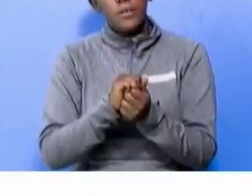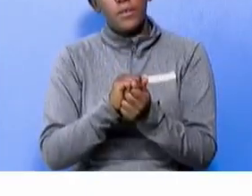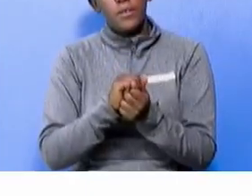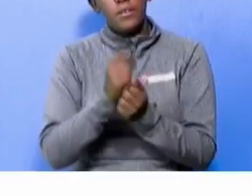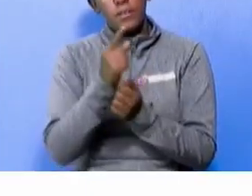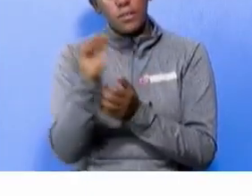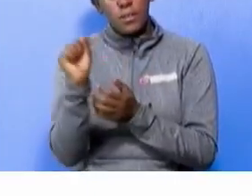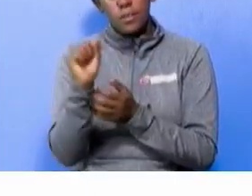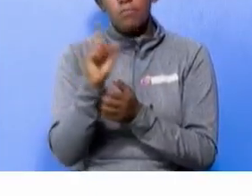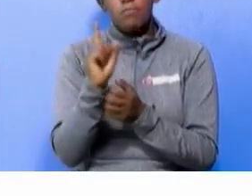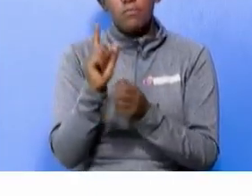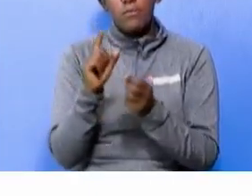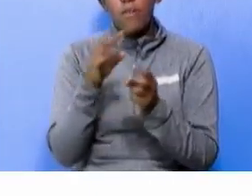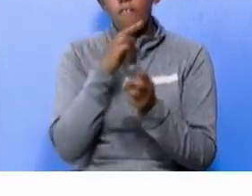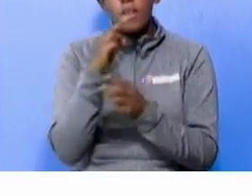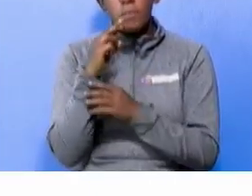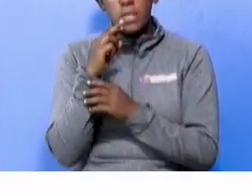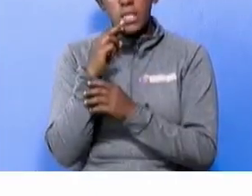the verbs